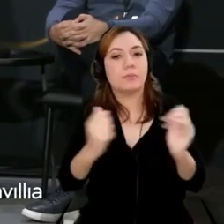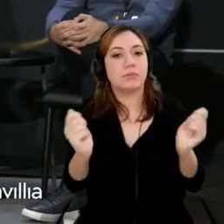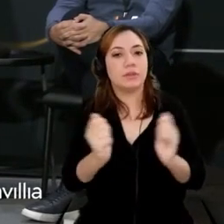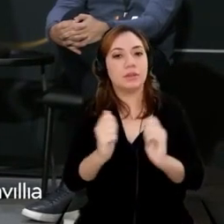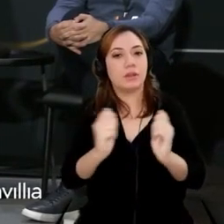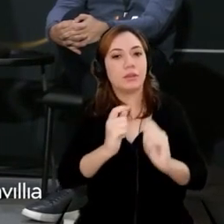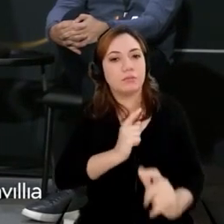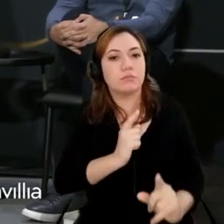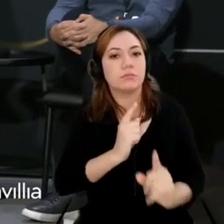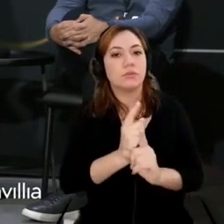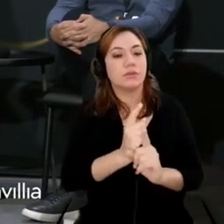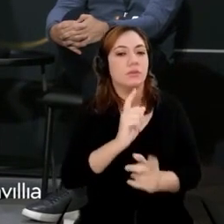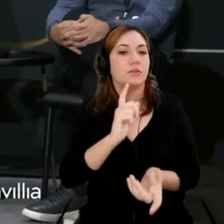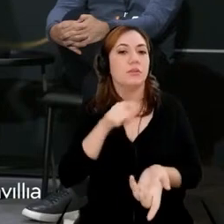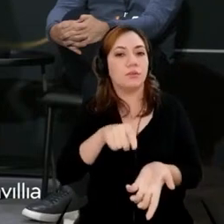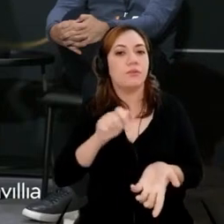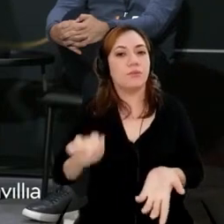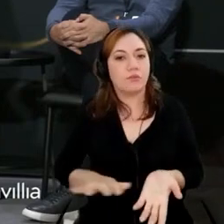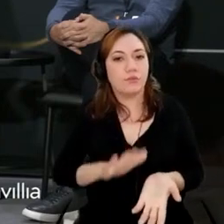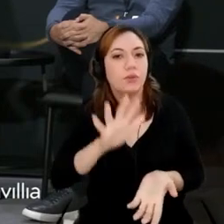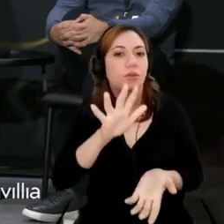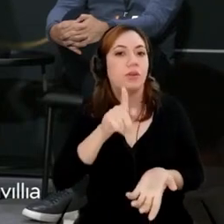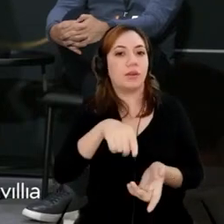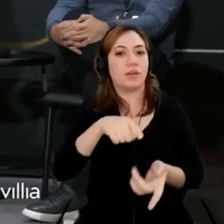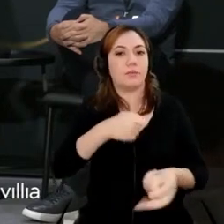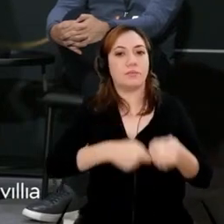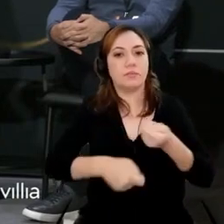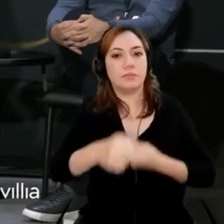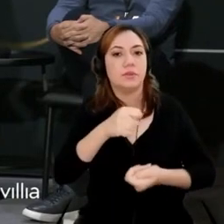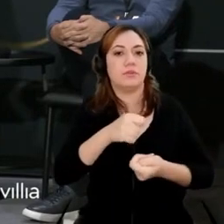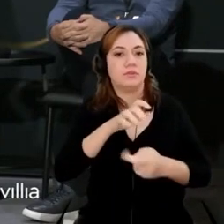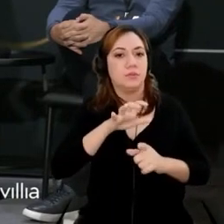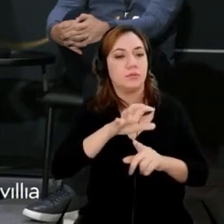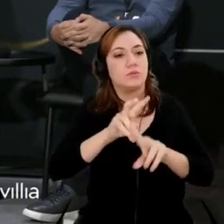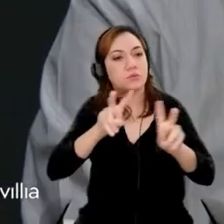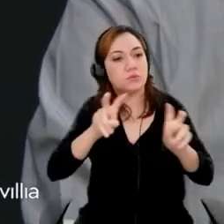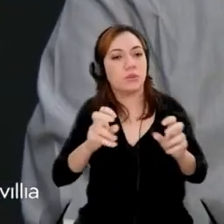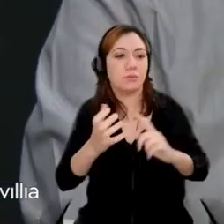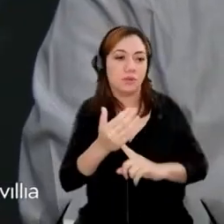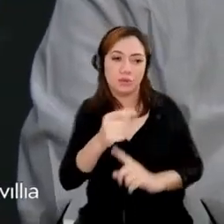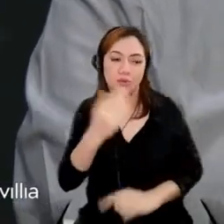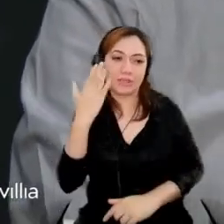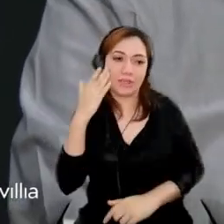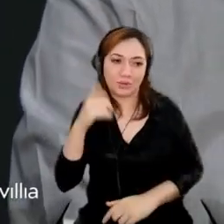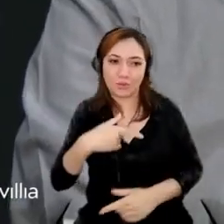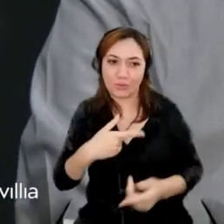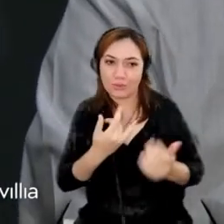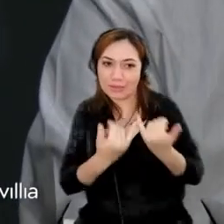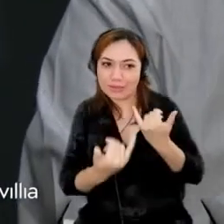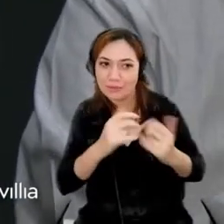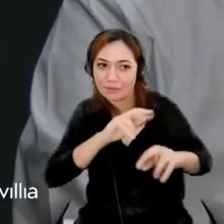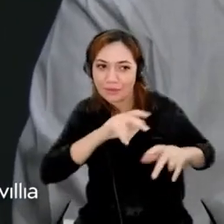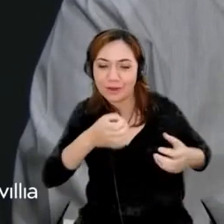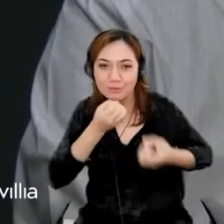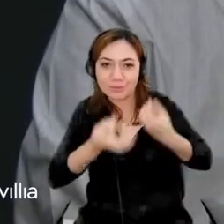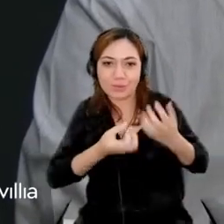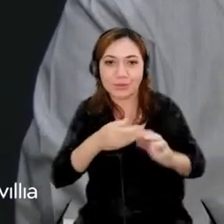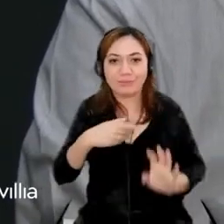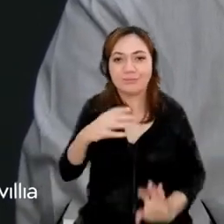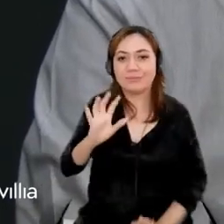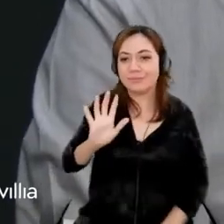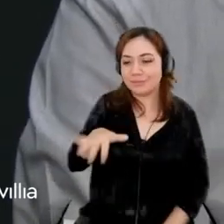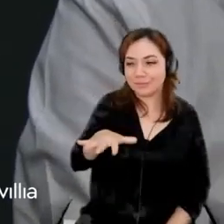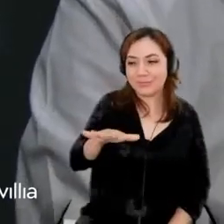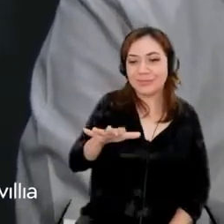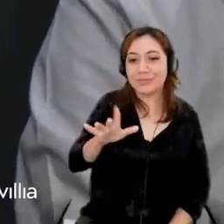with technology. I know you had some examples to share with us. Sure. I mean, let's go back to the real problem, right?